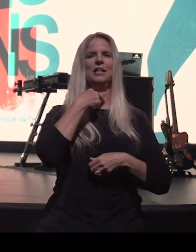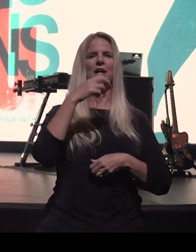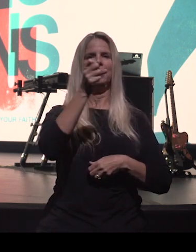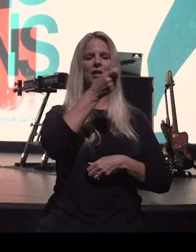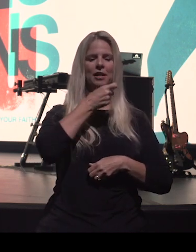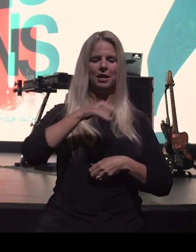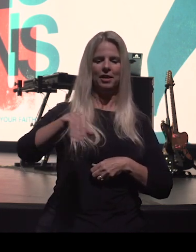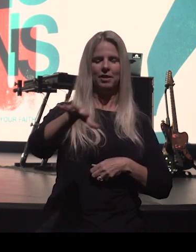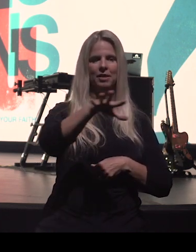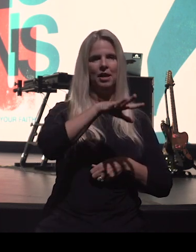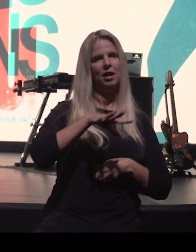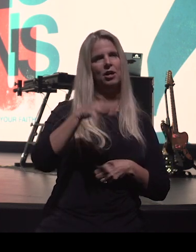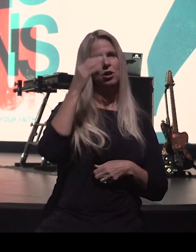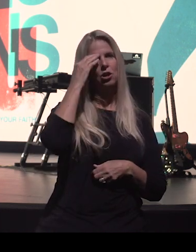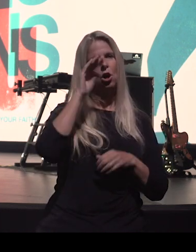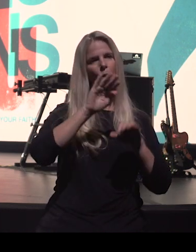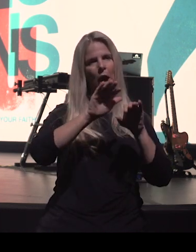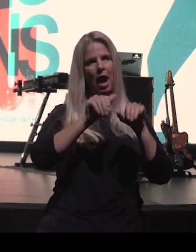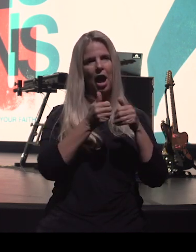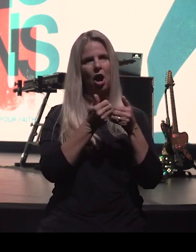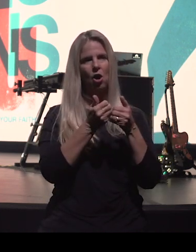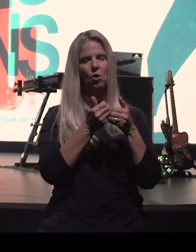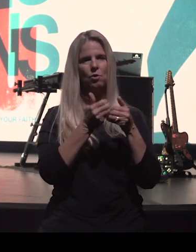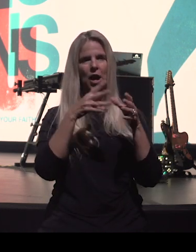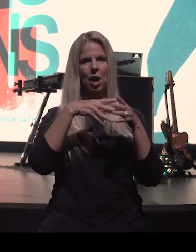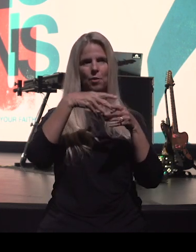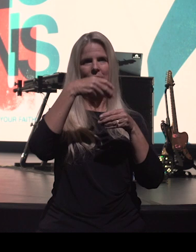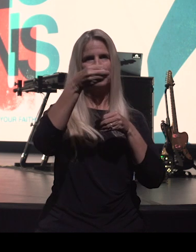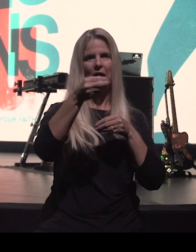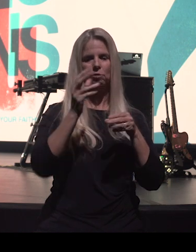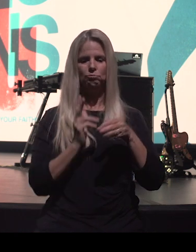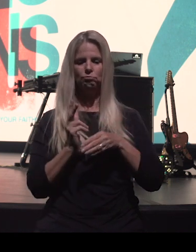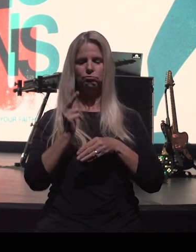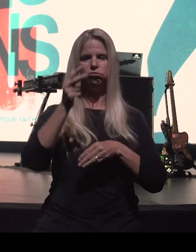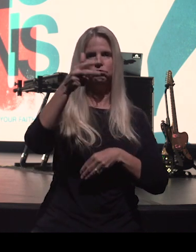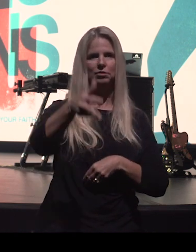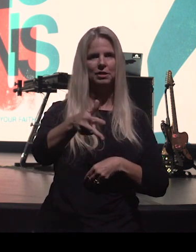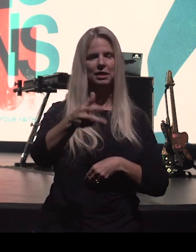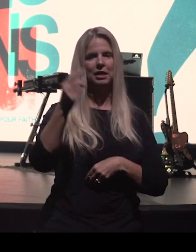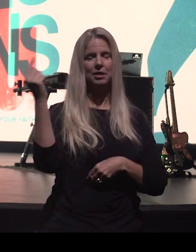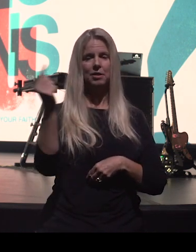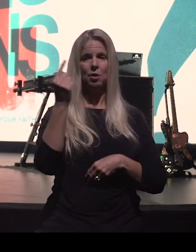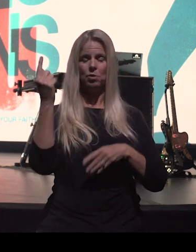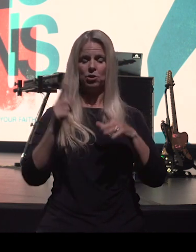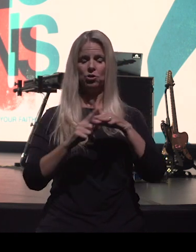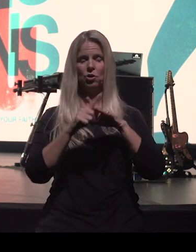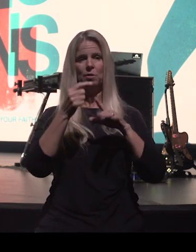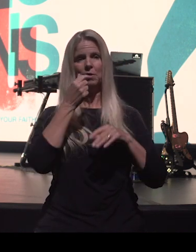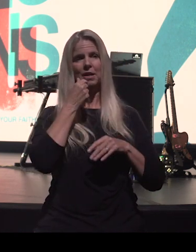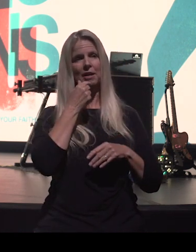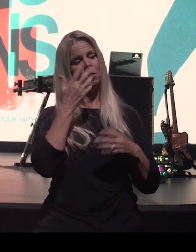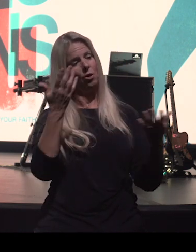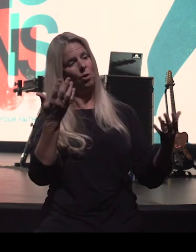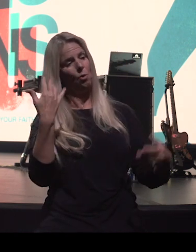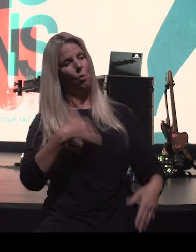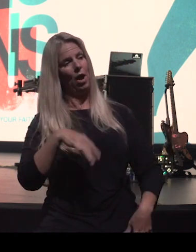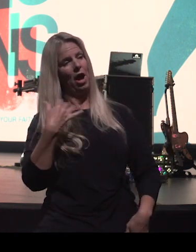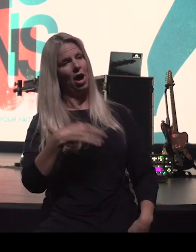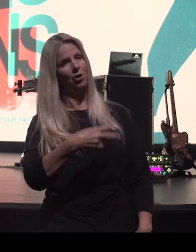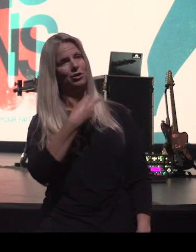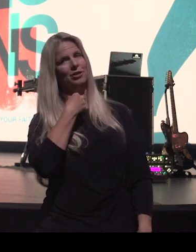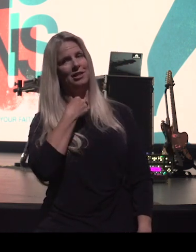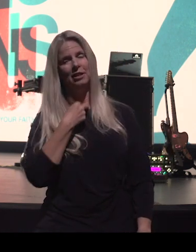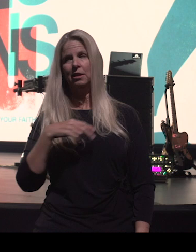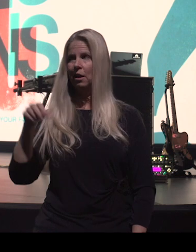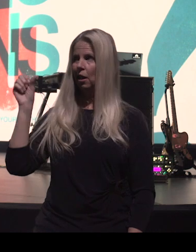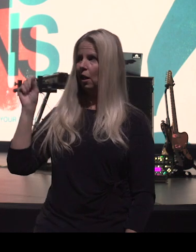You want to know how I got out of the sand? Literally, like someone came up out of nowhere and said, looks like you're stuck. I'm like, duh, do you think? I mean, my